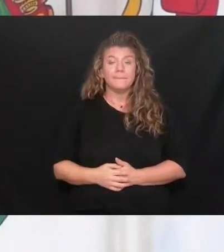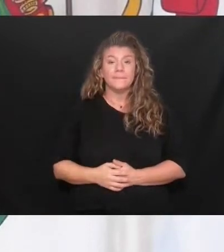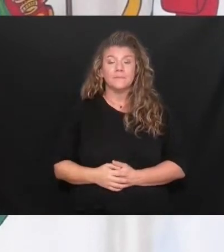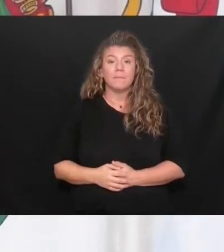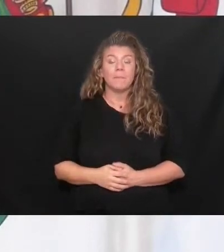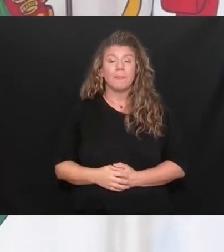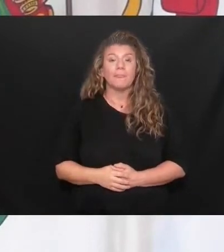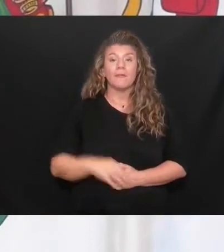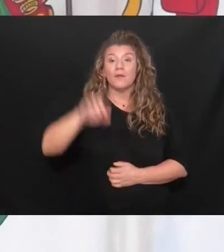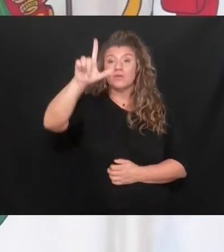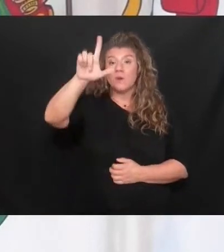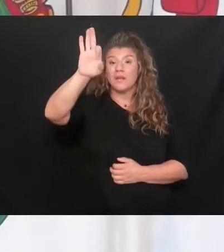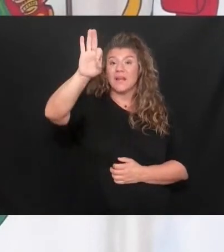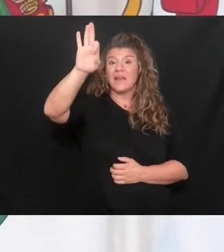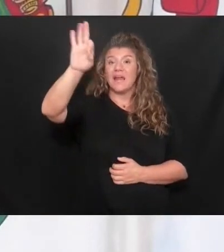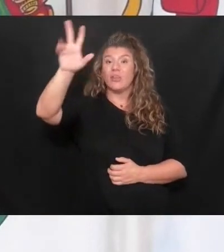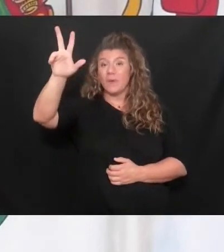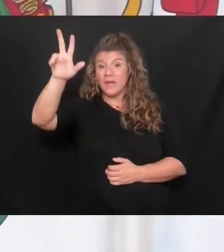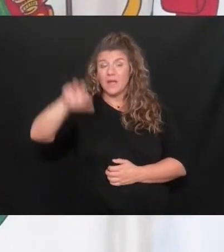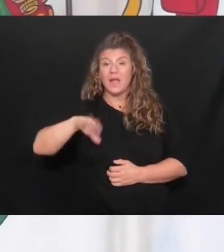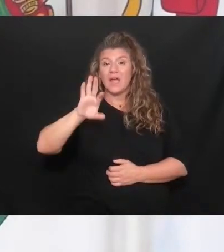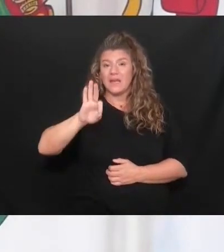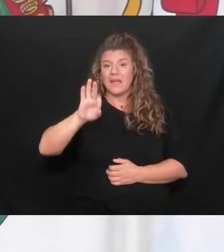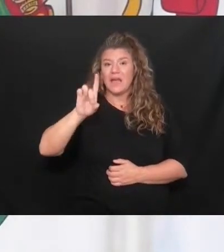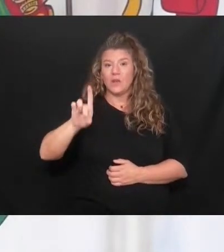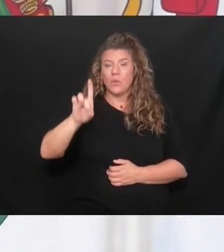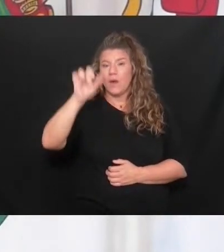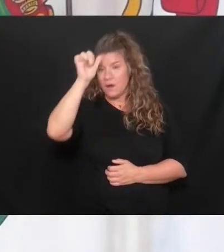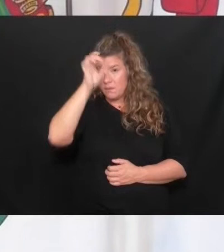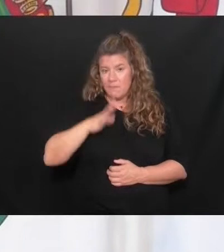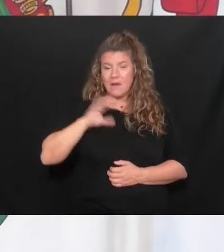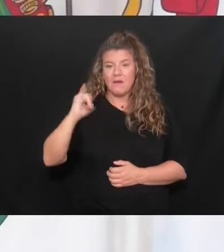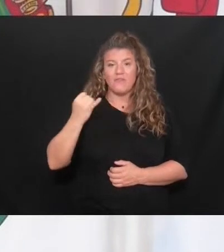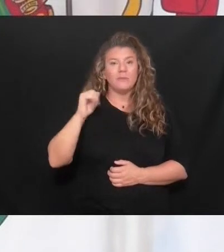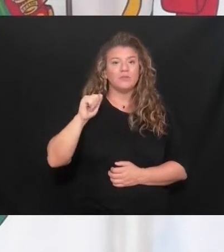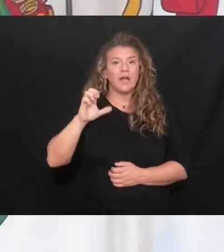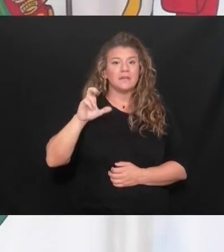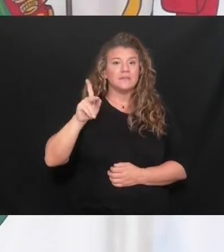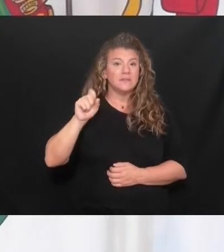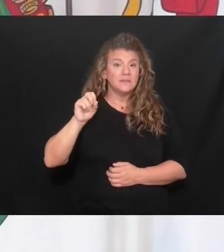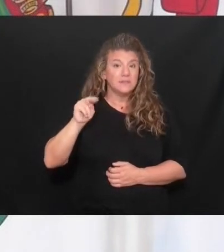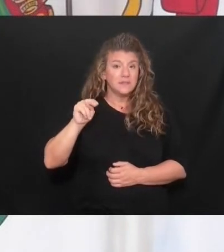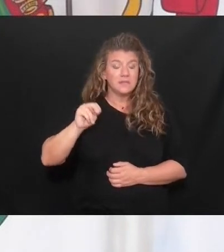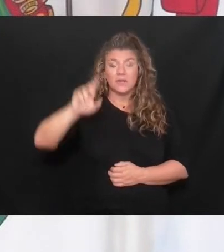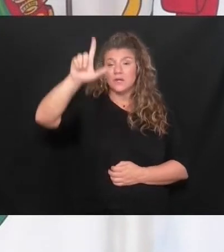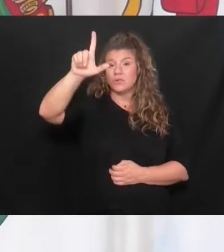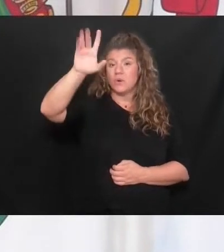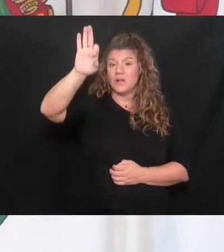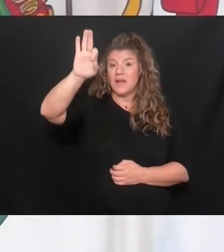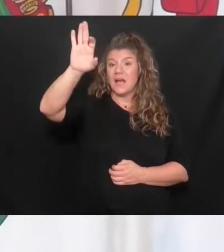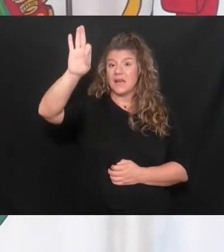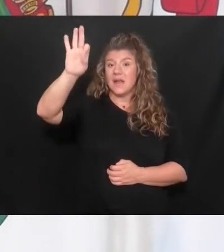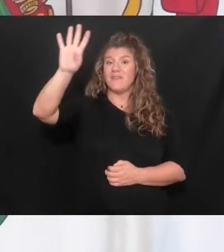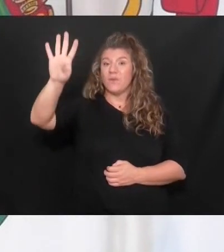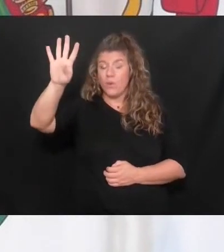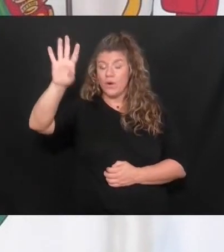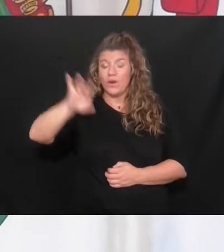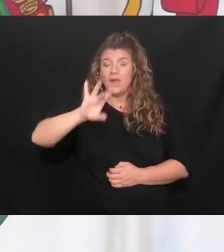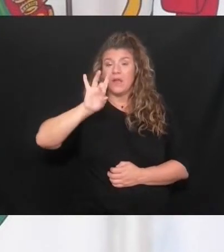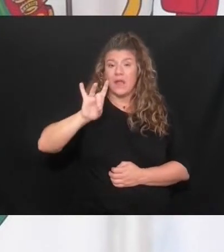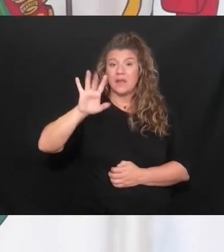The 2,993rd death, a 91-year-old male from Jackson County. The 2,994th death,